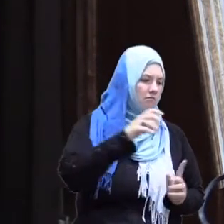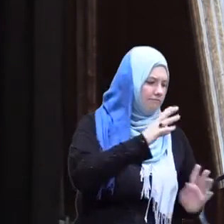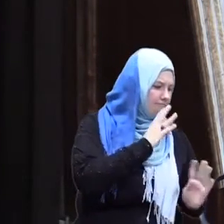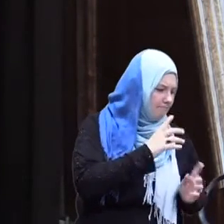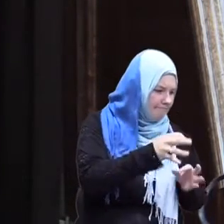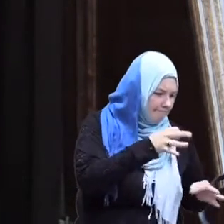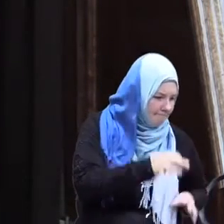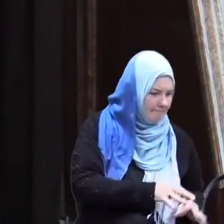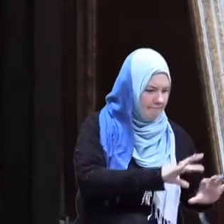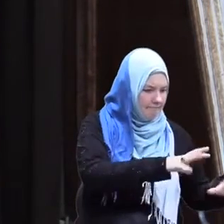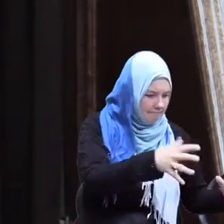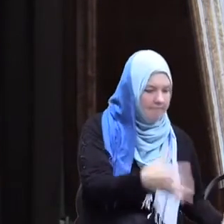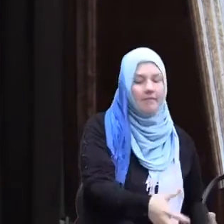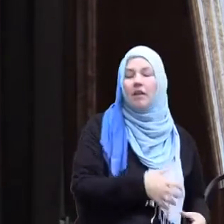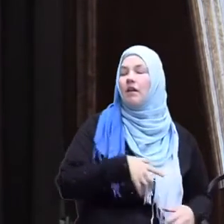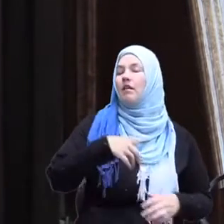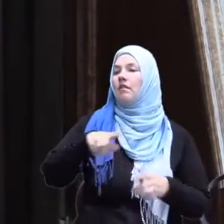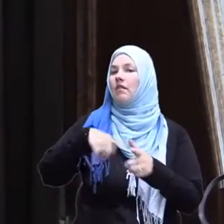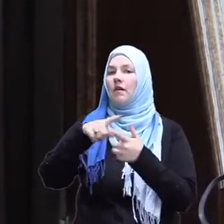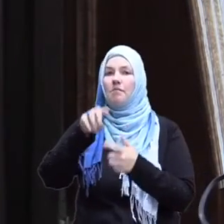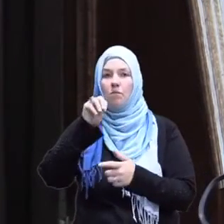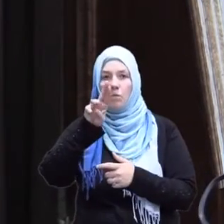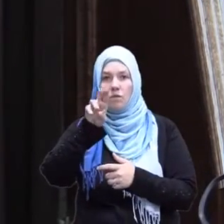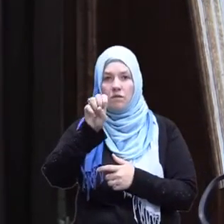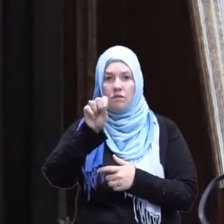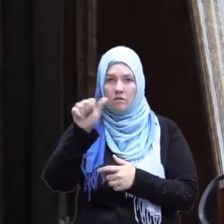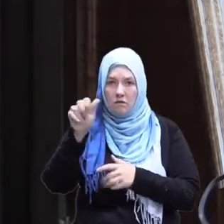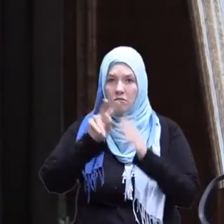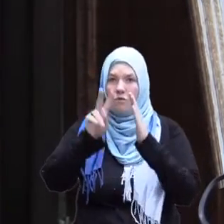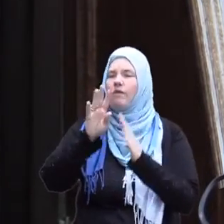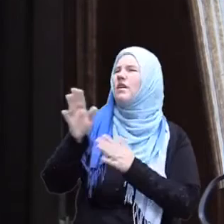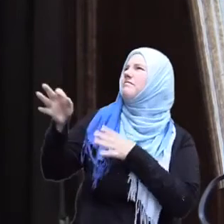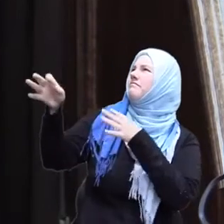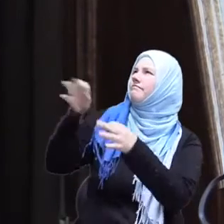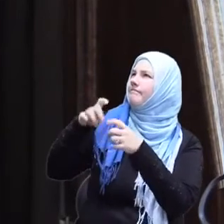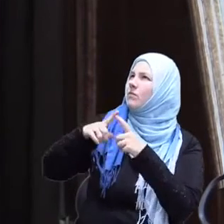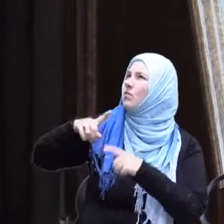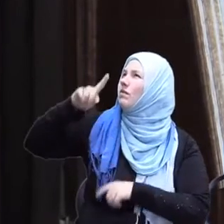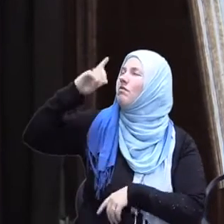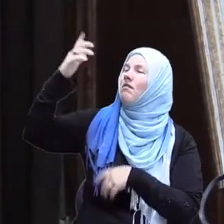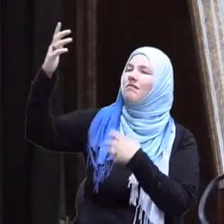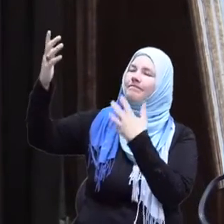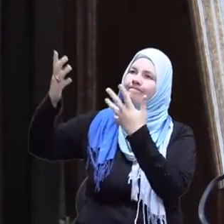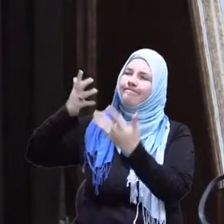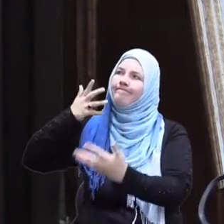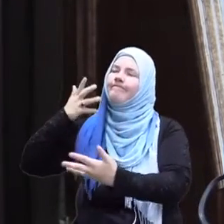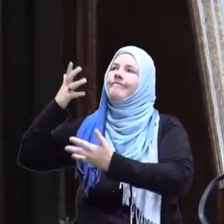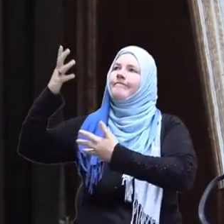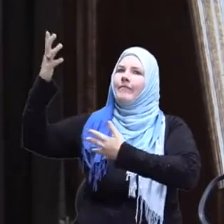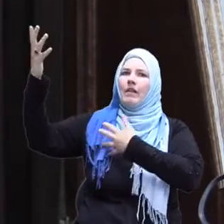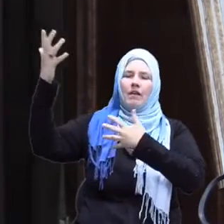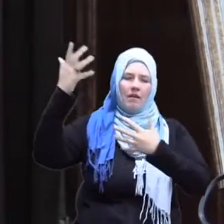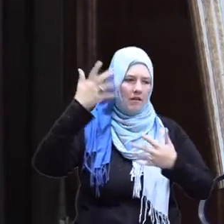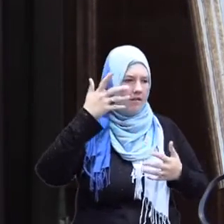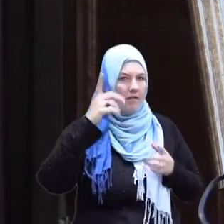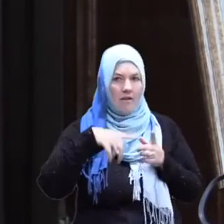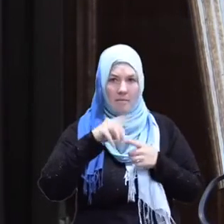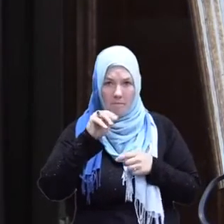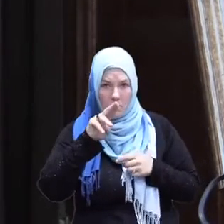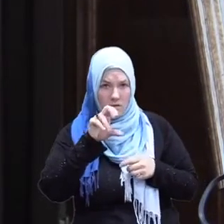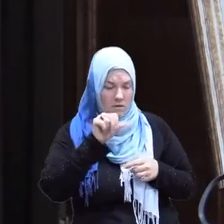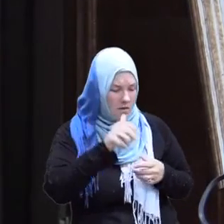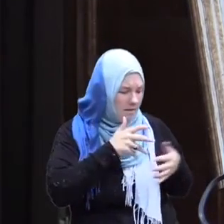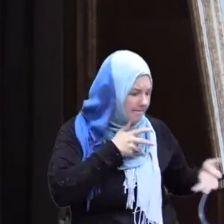talks to Musa and Musa talks to them, nothing changed their attitude. So here comes a